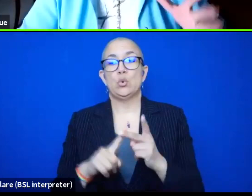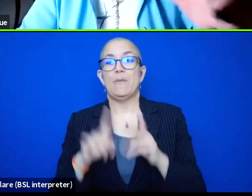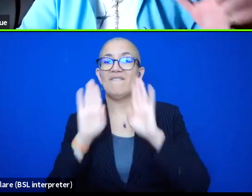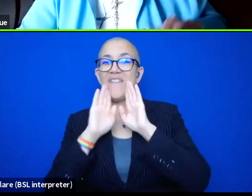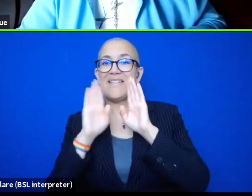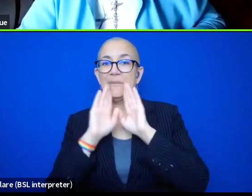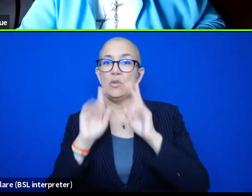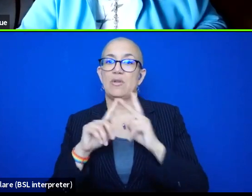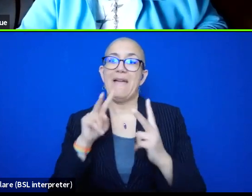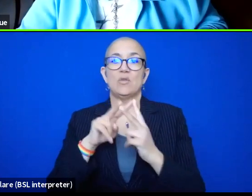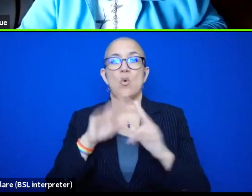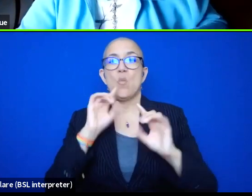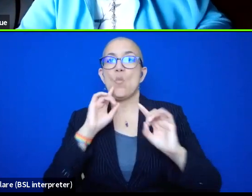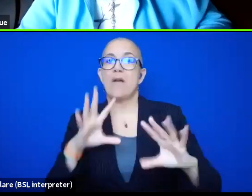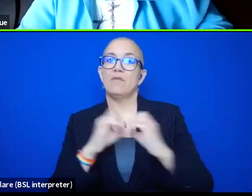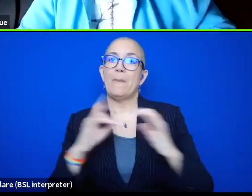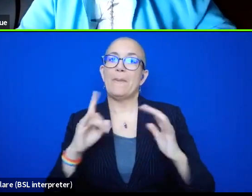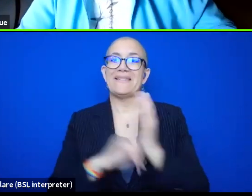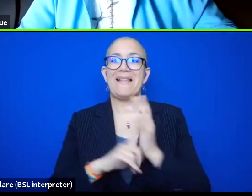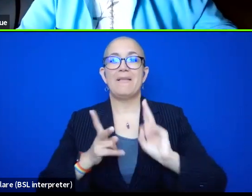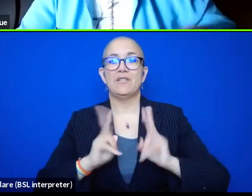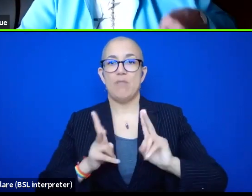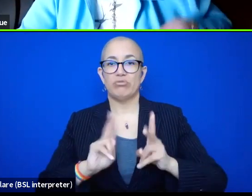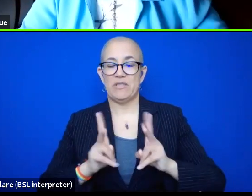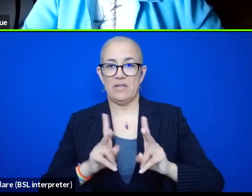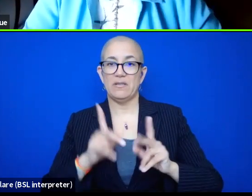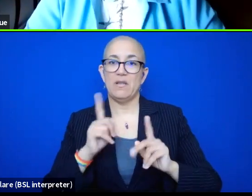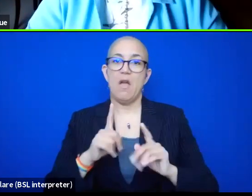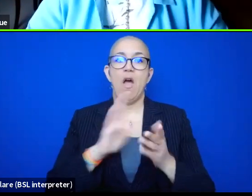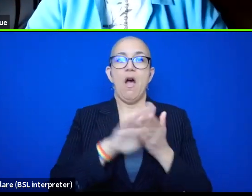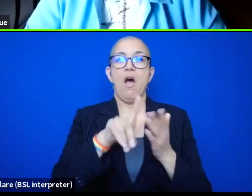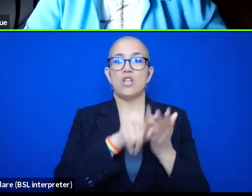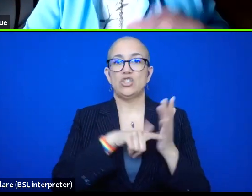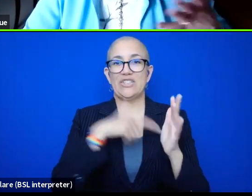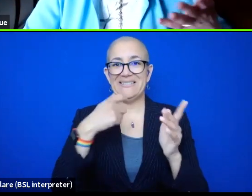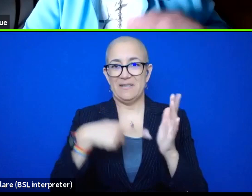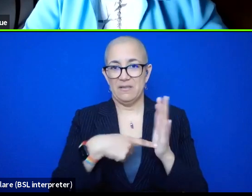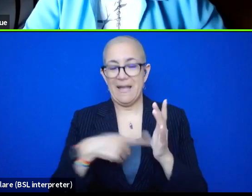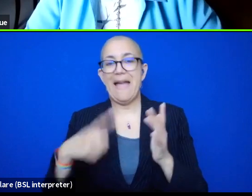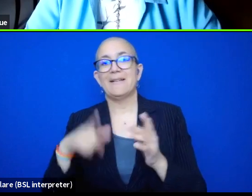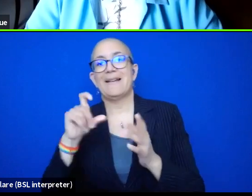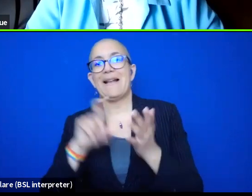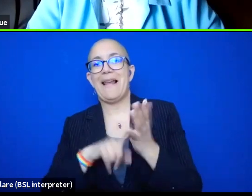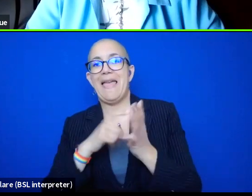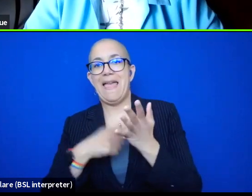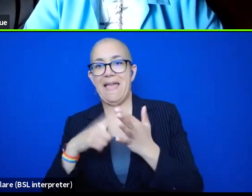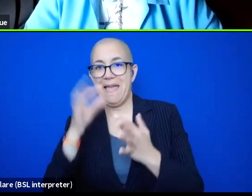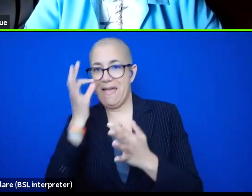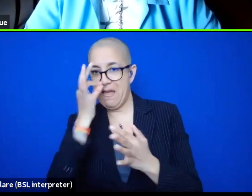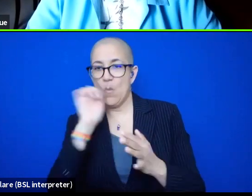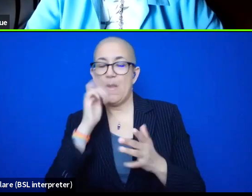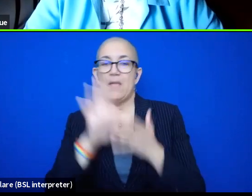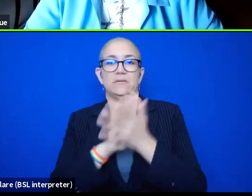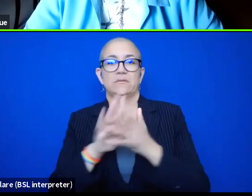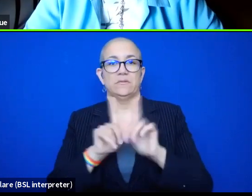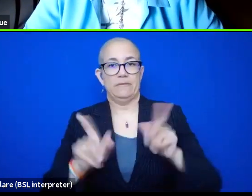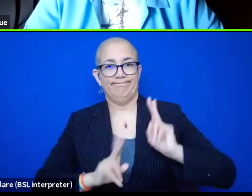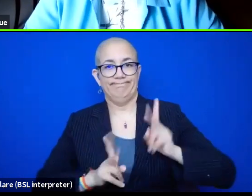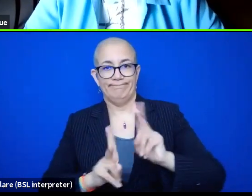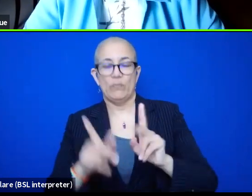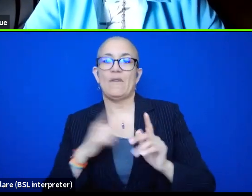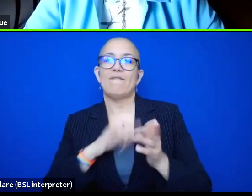two wonderful British sign language interpreters with us. We have Harjit and Claire, who will be doing the sign language for those who are hard of